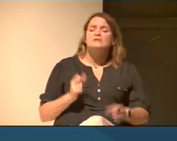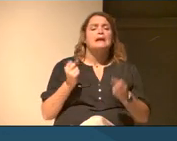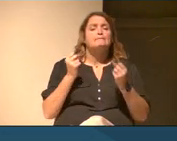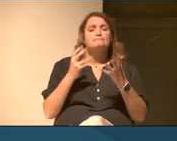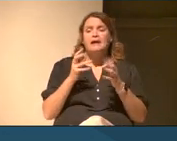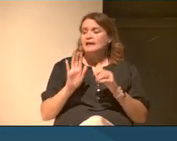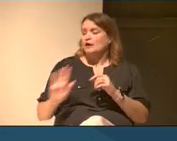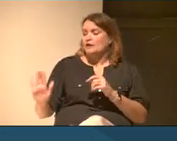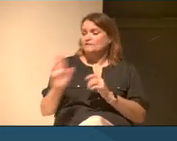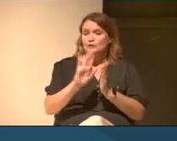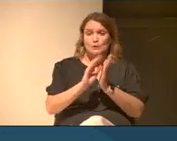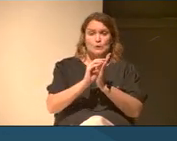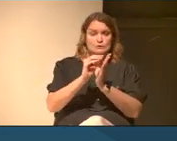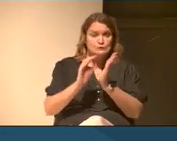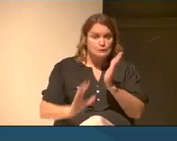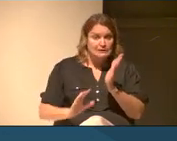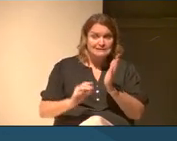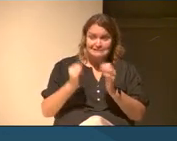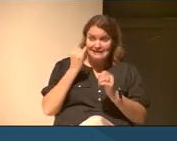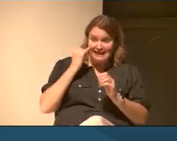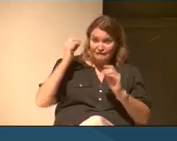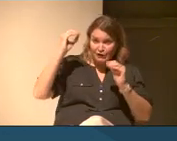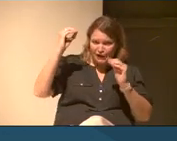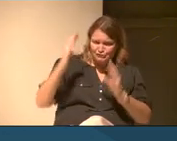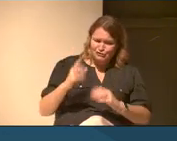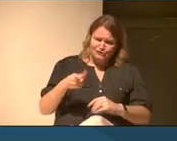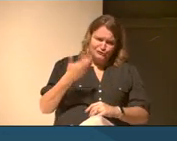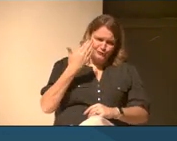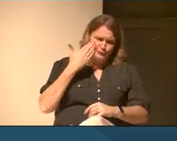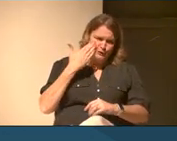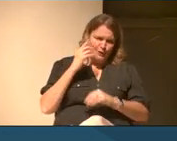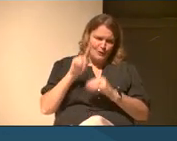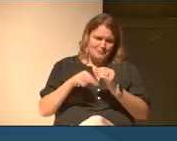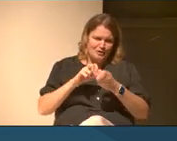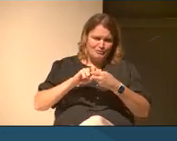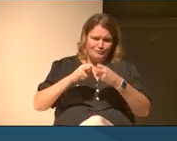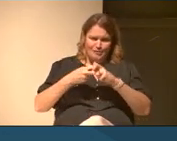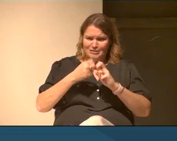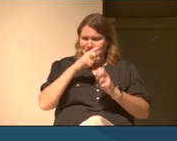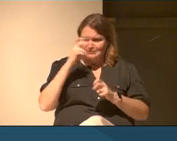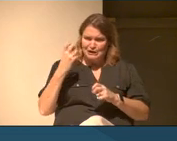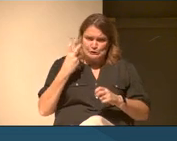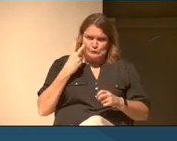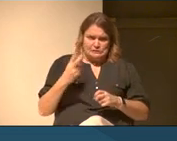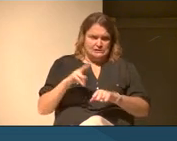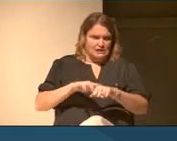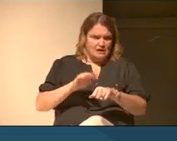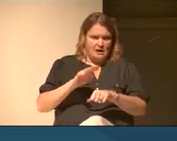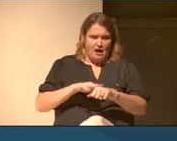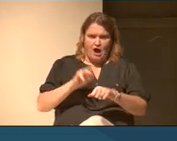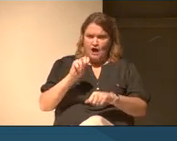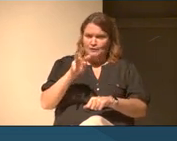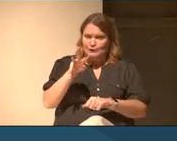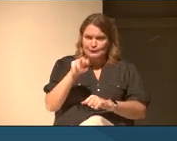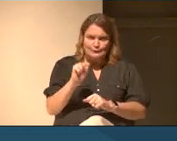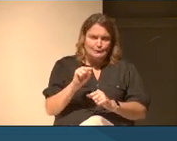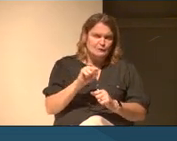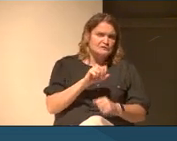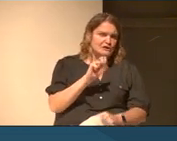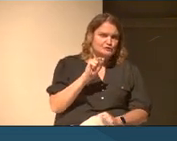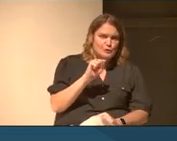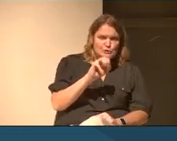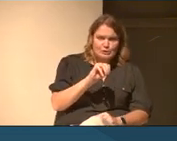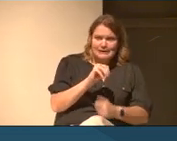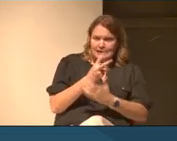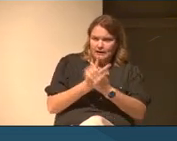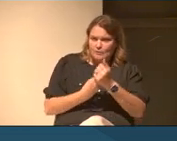your students, those of you who are educators, know about these problems as well, because they're all over the regular media and they're all over social media. So it's not